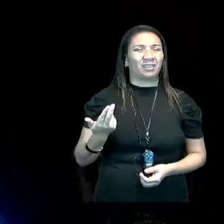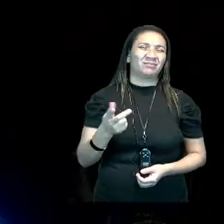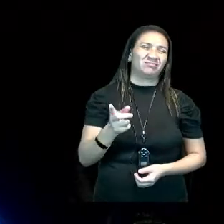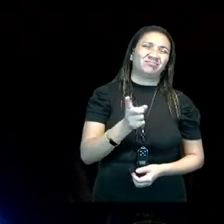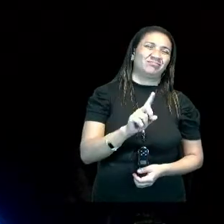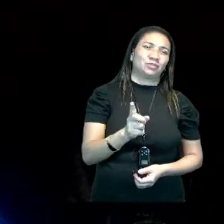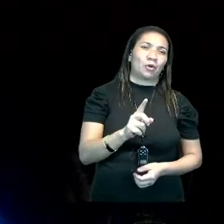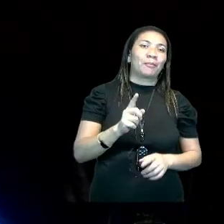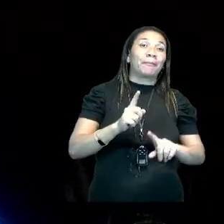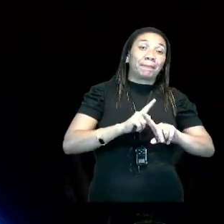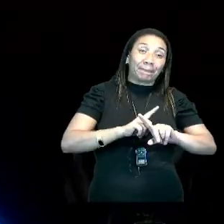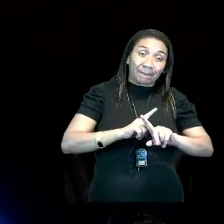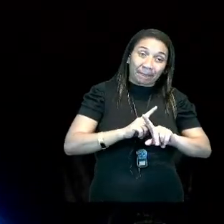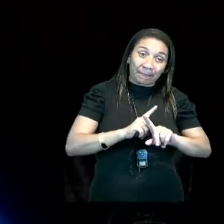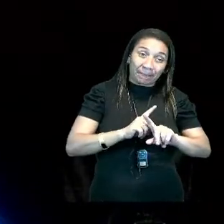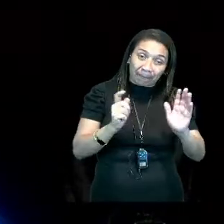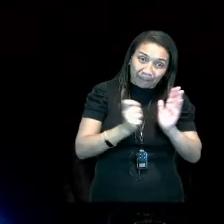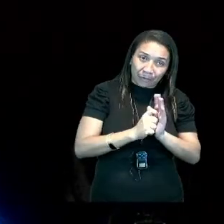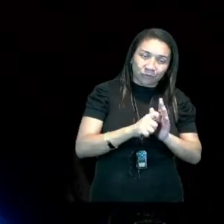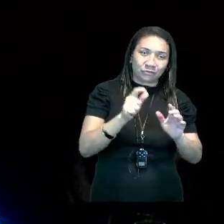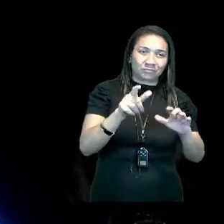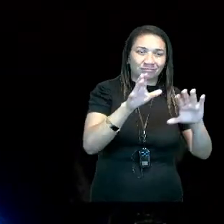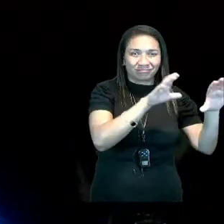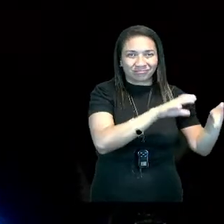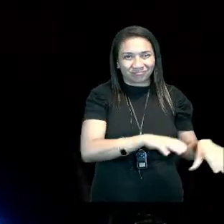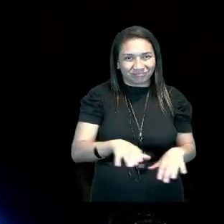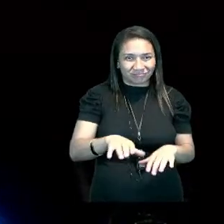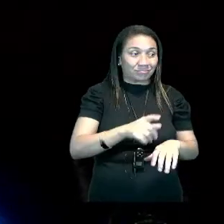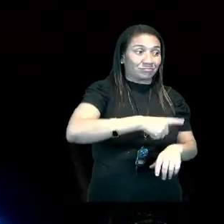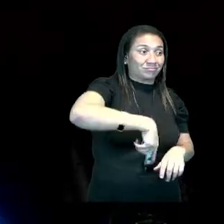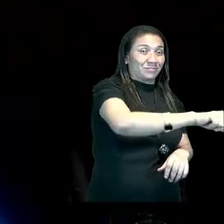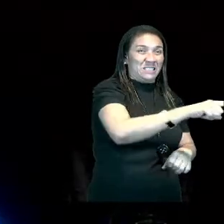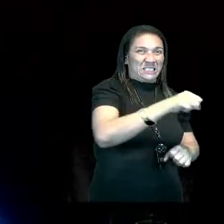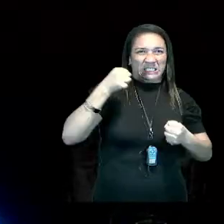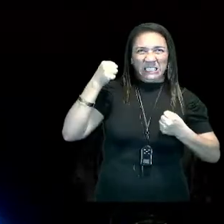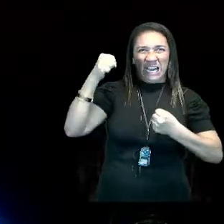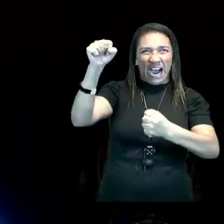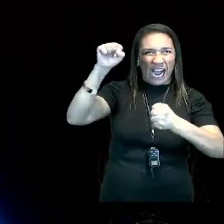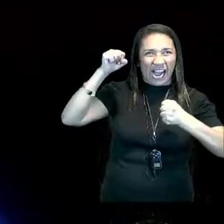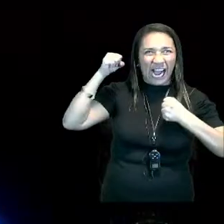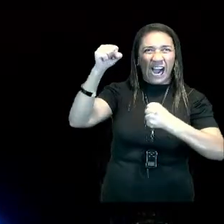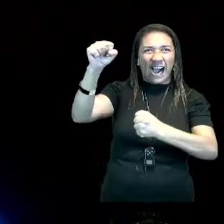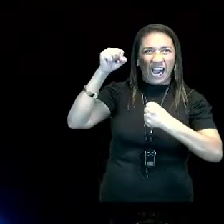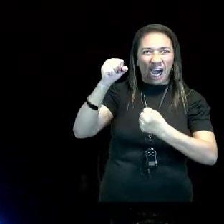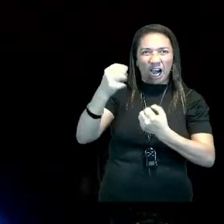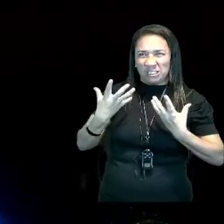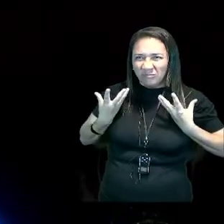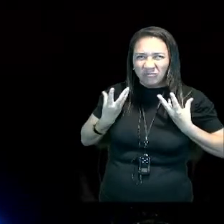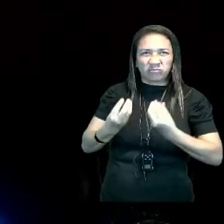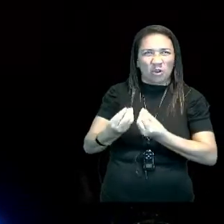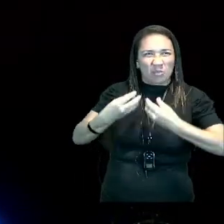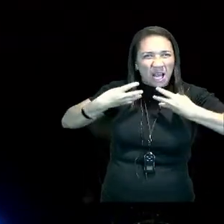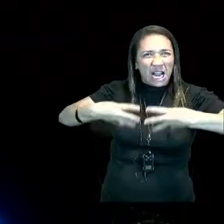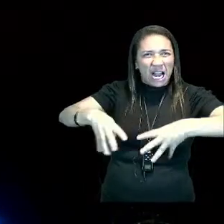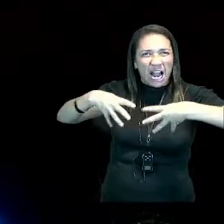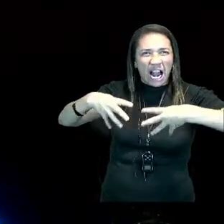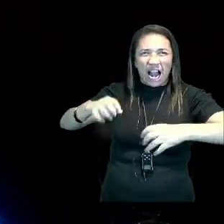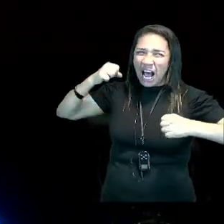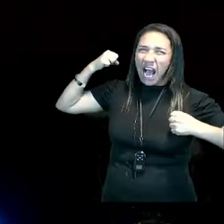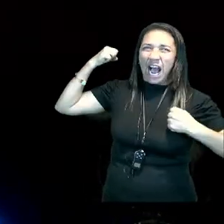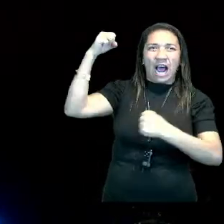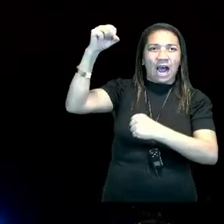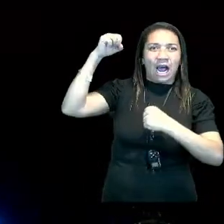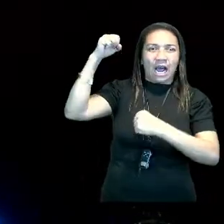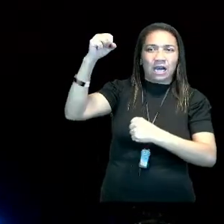People power, women's power, movement power can defeat the power that appears to